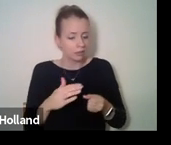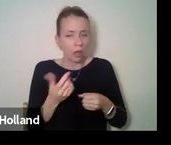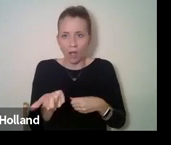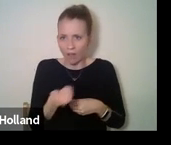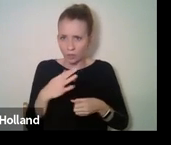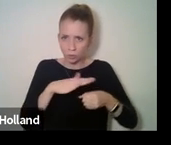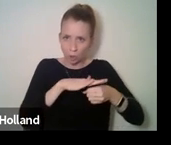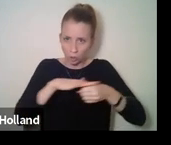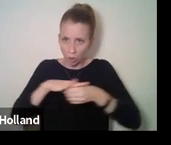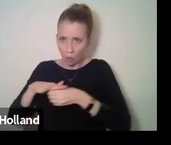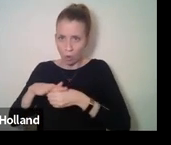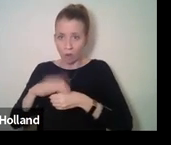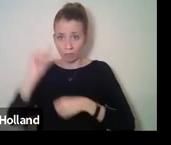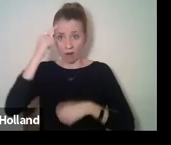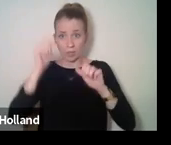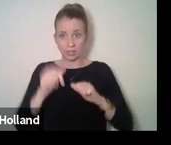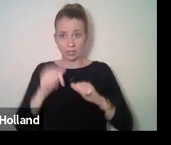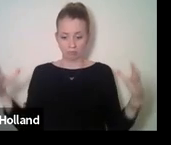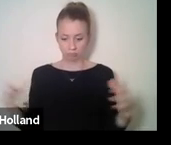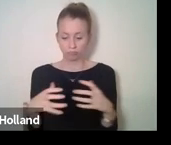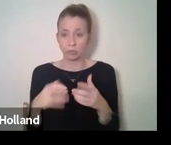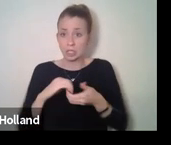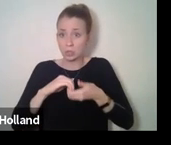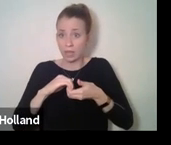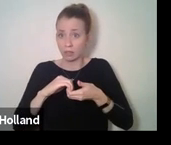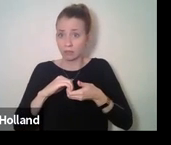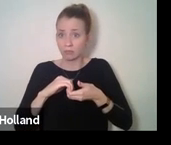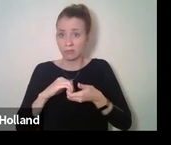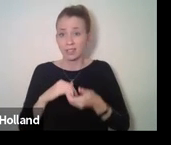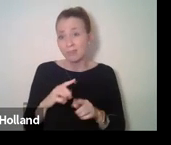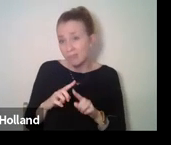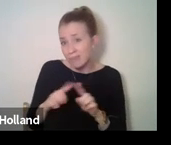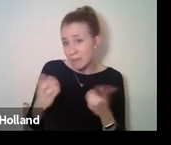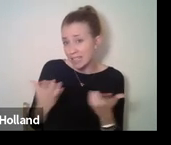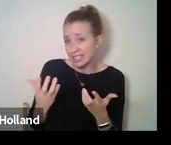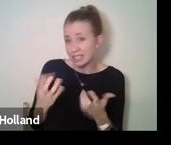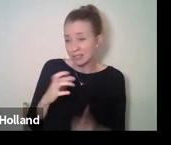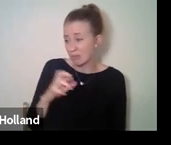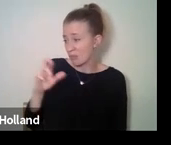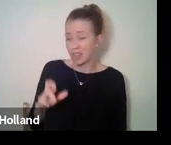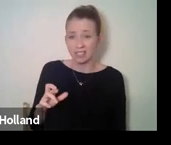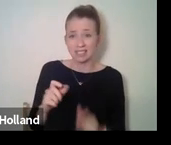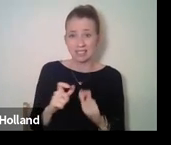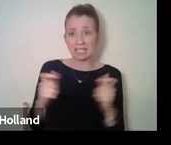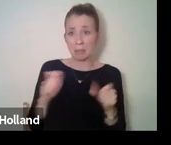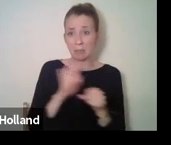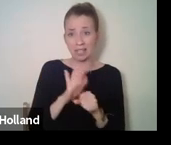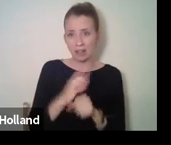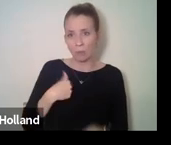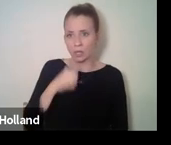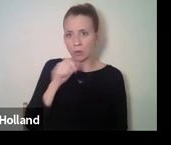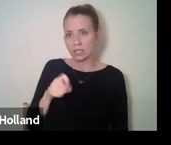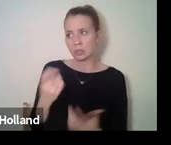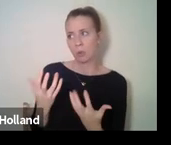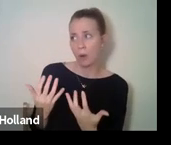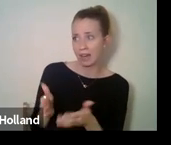single program. In the case of the City of Rochester, you're already large enough. You don't have to wait for any other communities